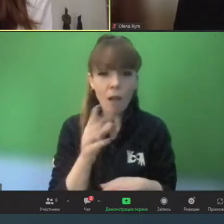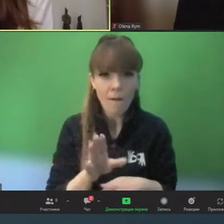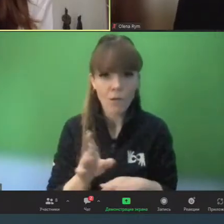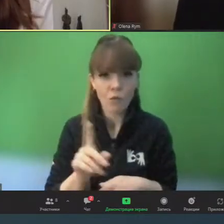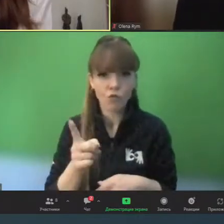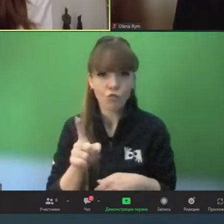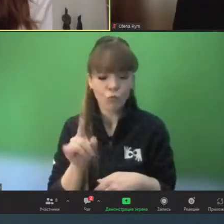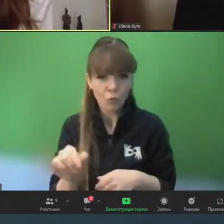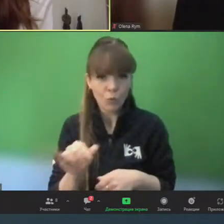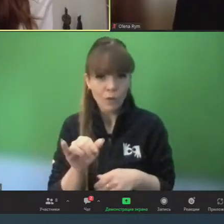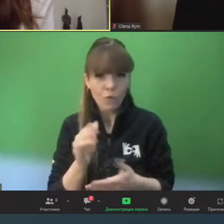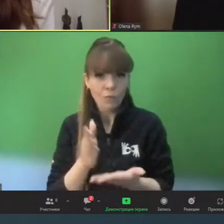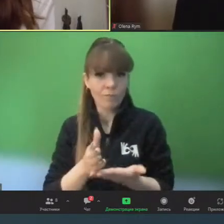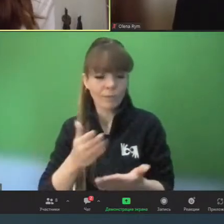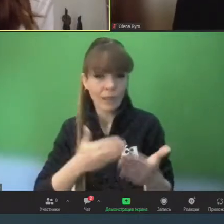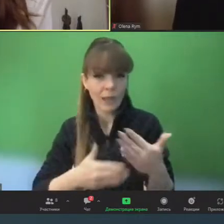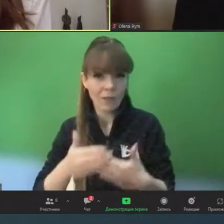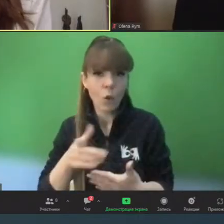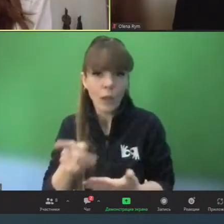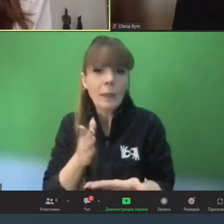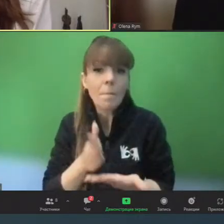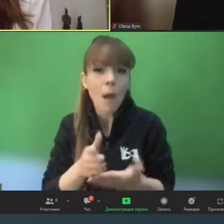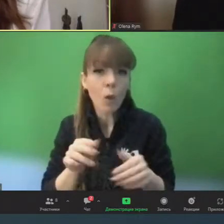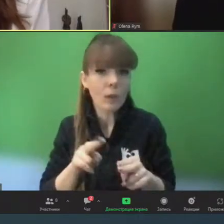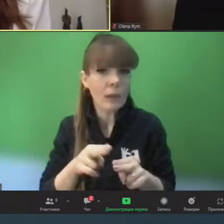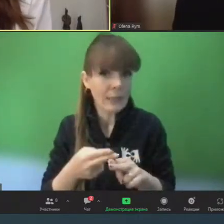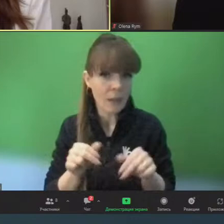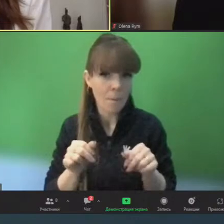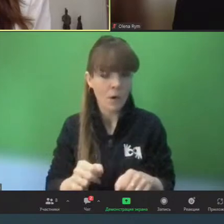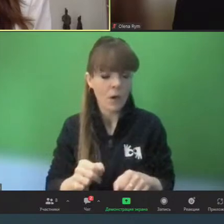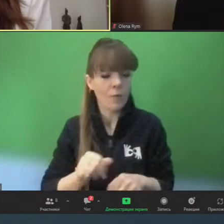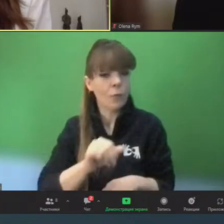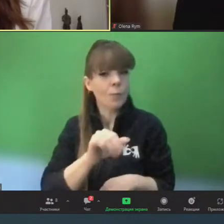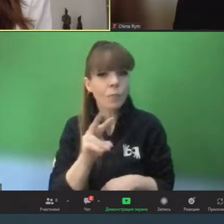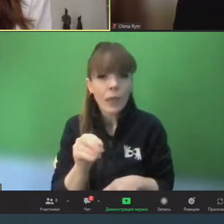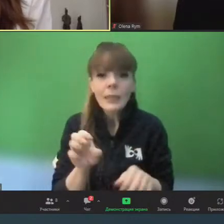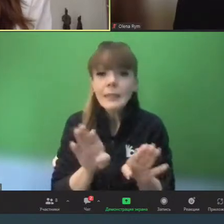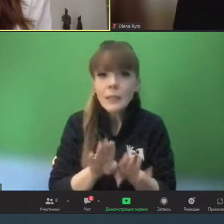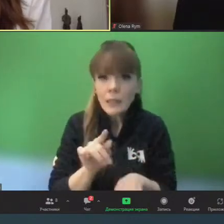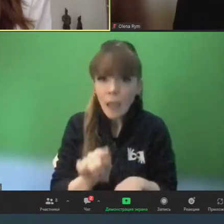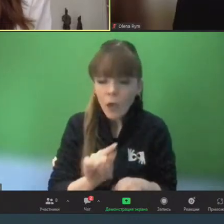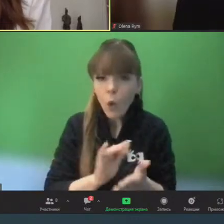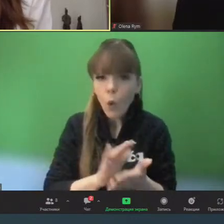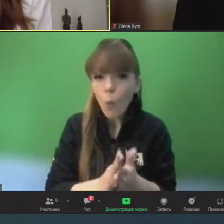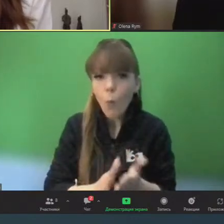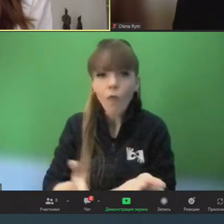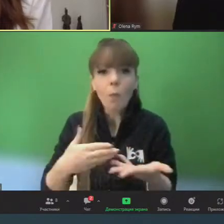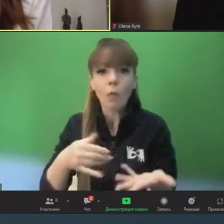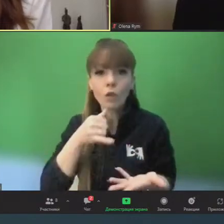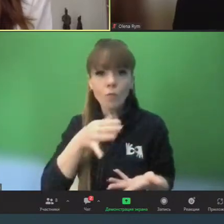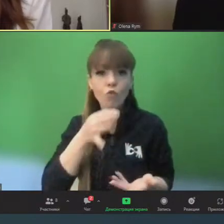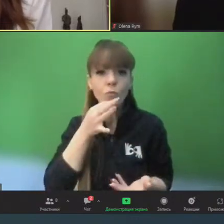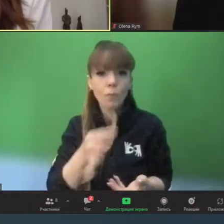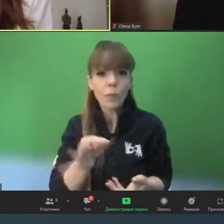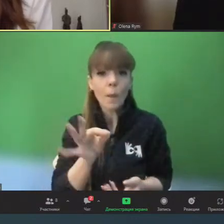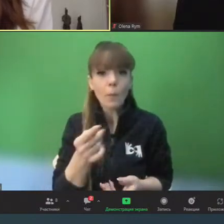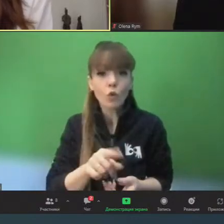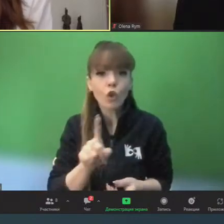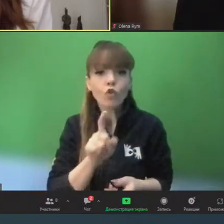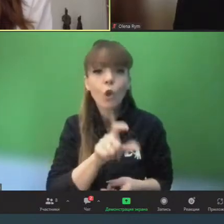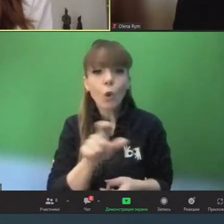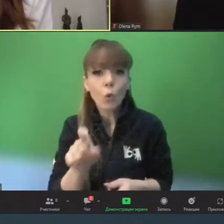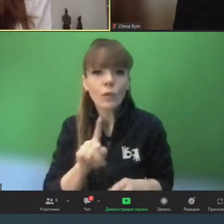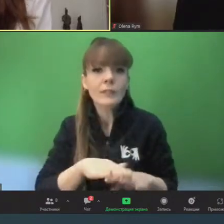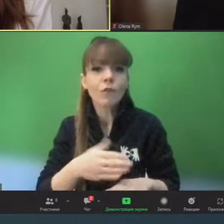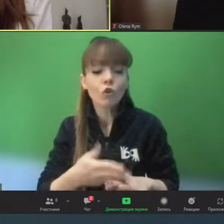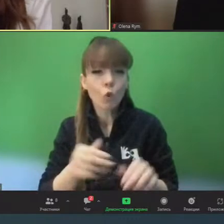people with some light forms of disabilities don't get registered as such. Under such conditions, we